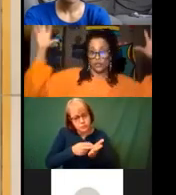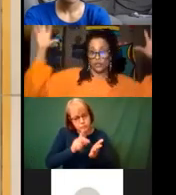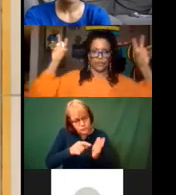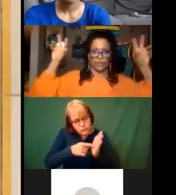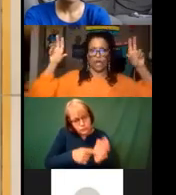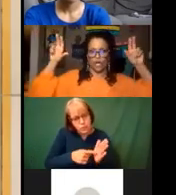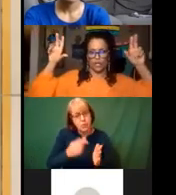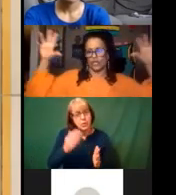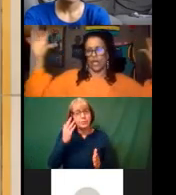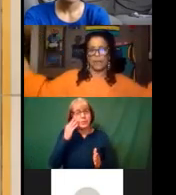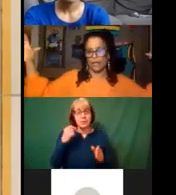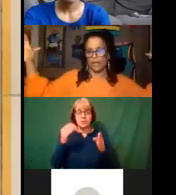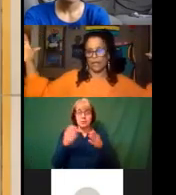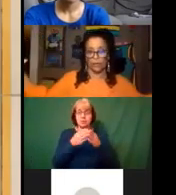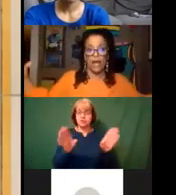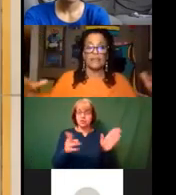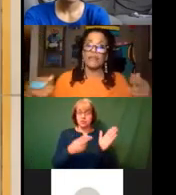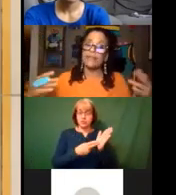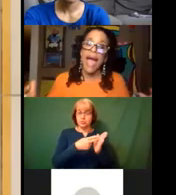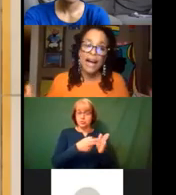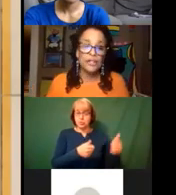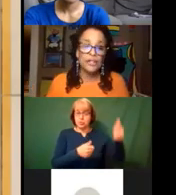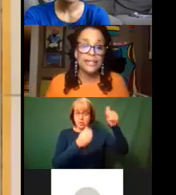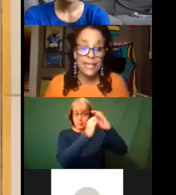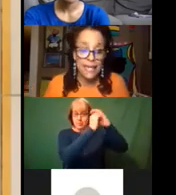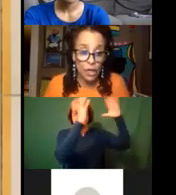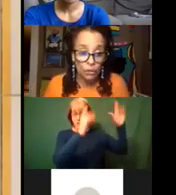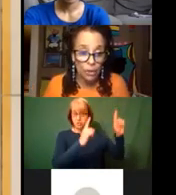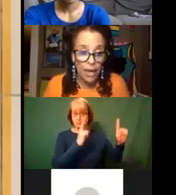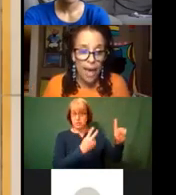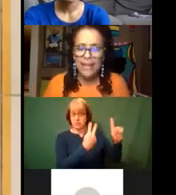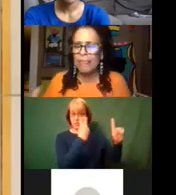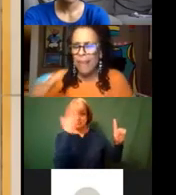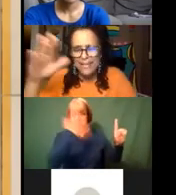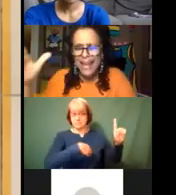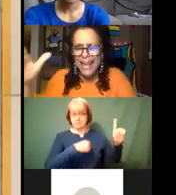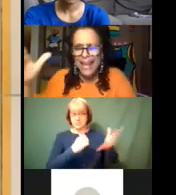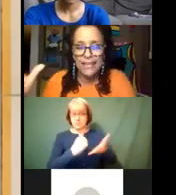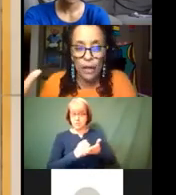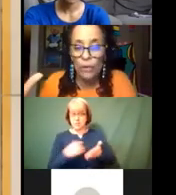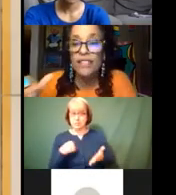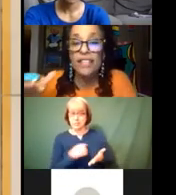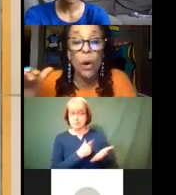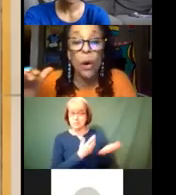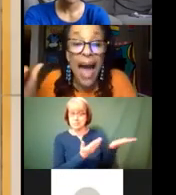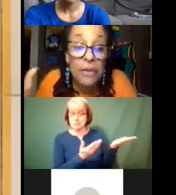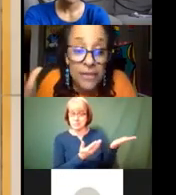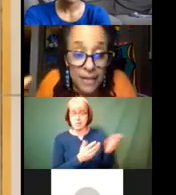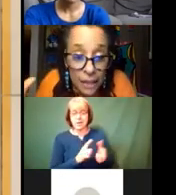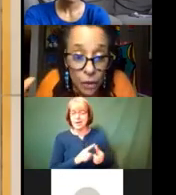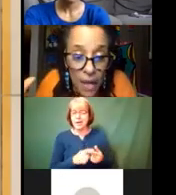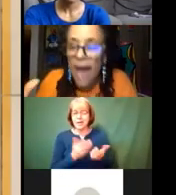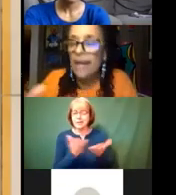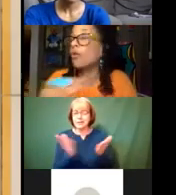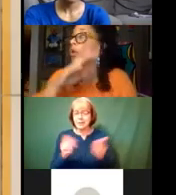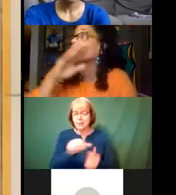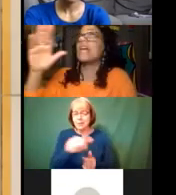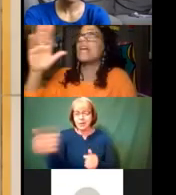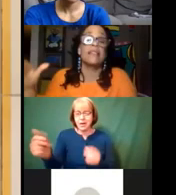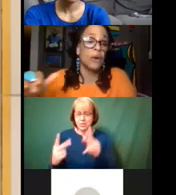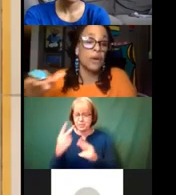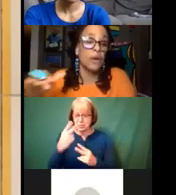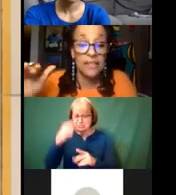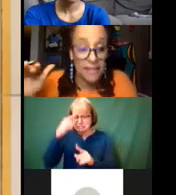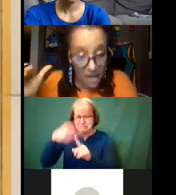larger truth, the larger dominant truth, doesn't actually see you. And in the best case scenario, doesn't know how to see you. And in the worst